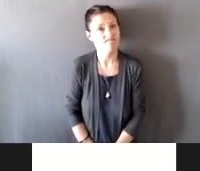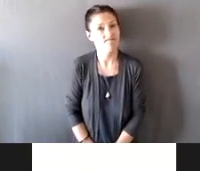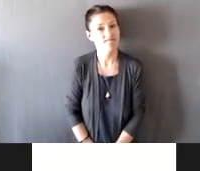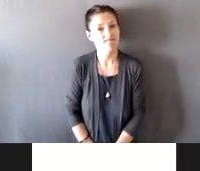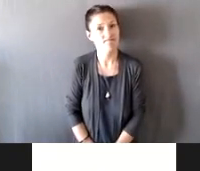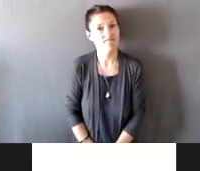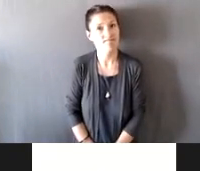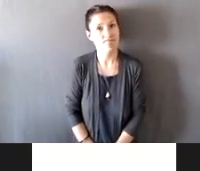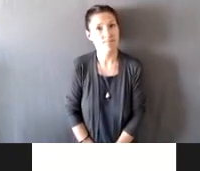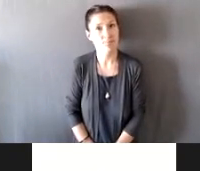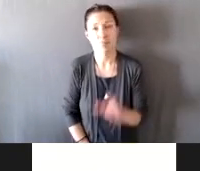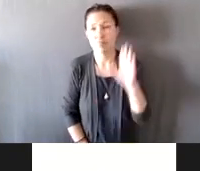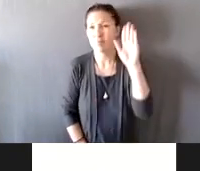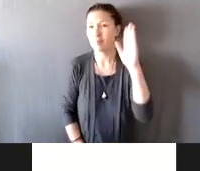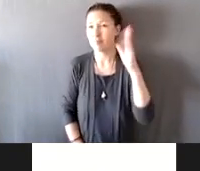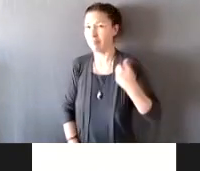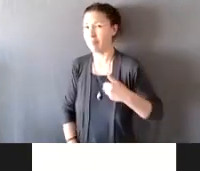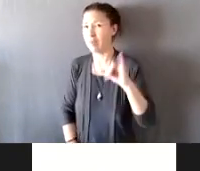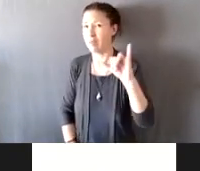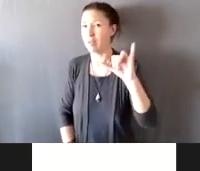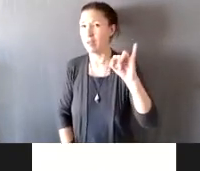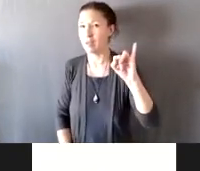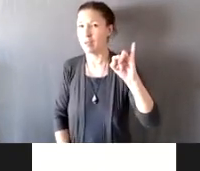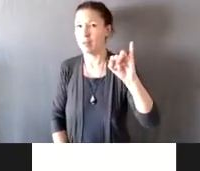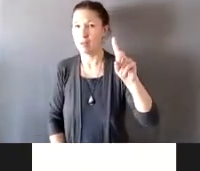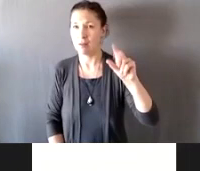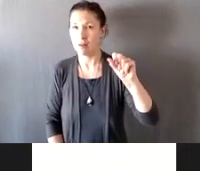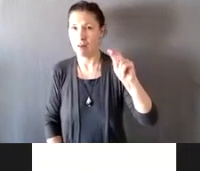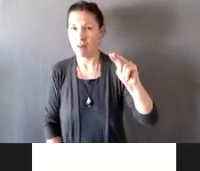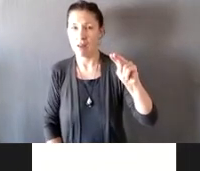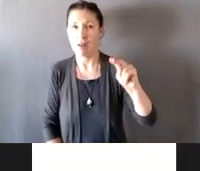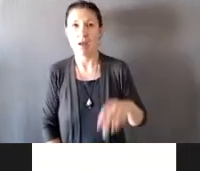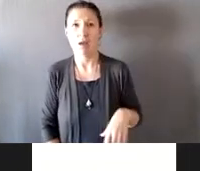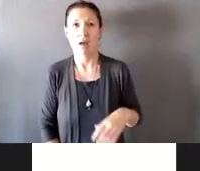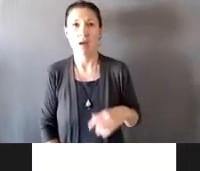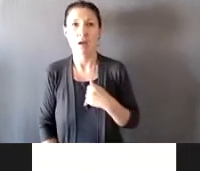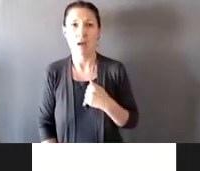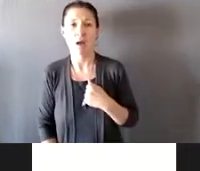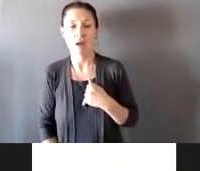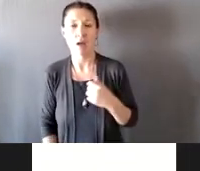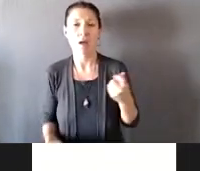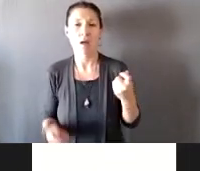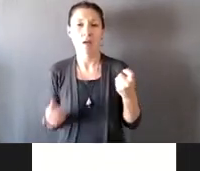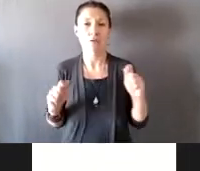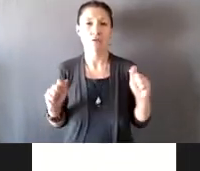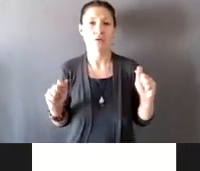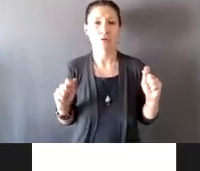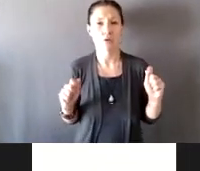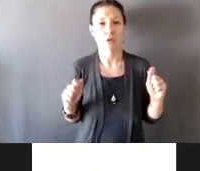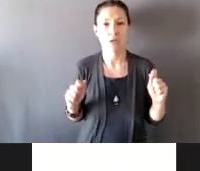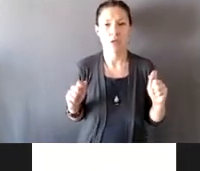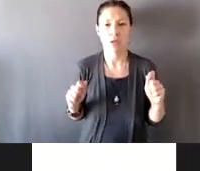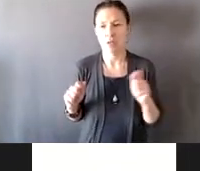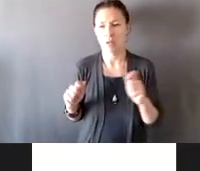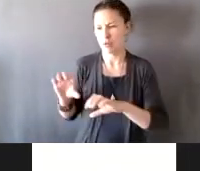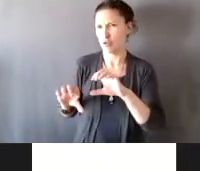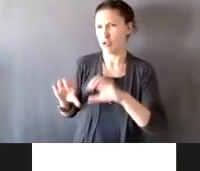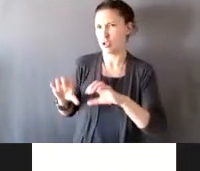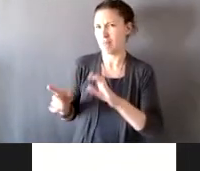Hi, this is Edan. I just chatted in the chat. I would love to hear